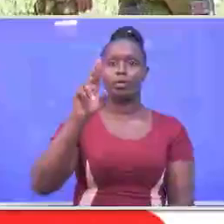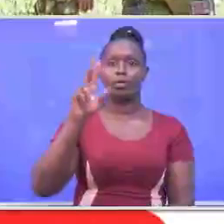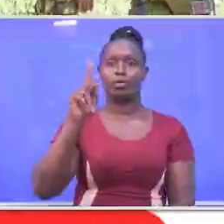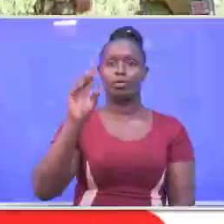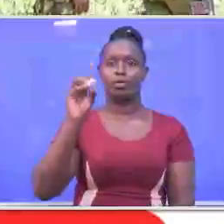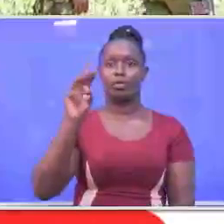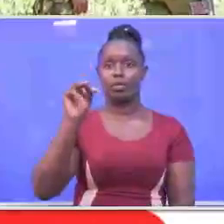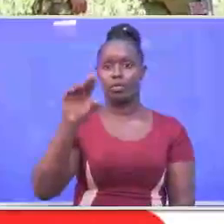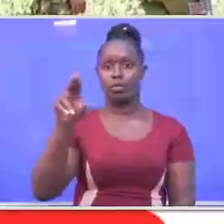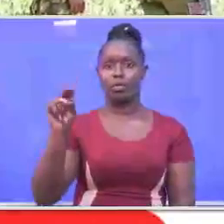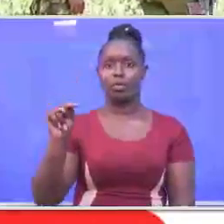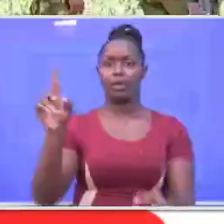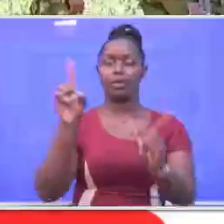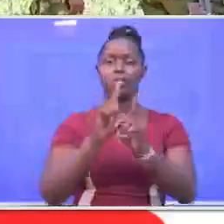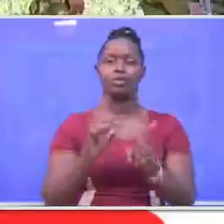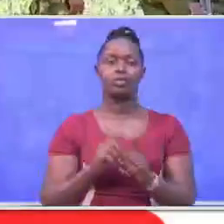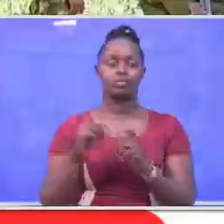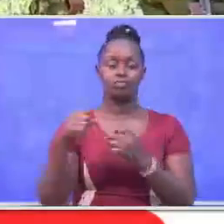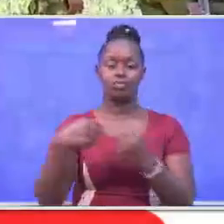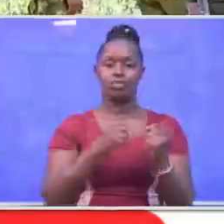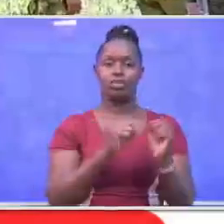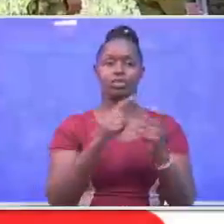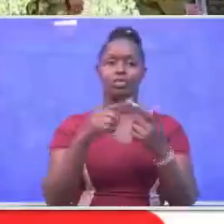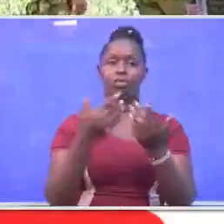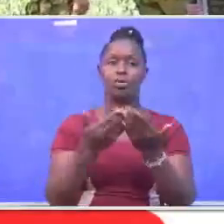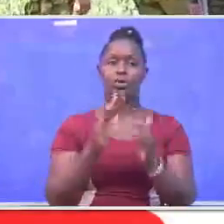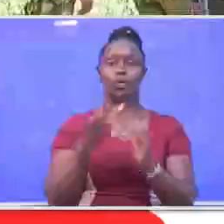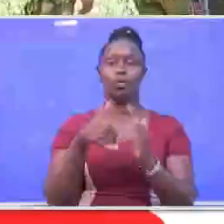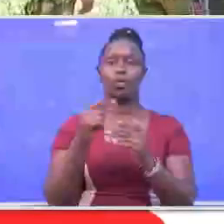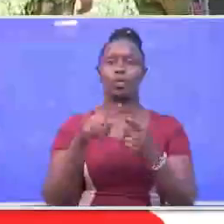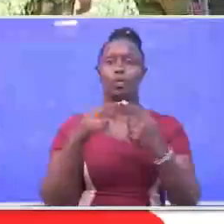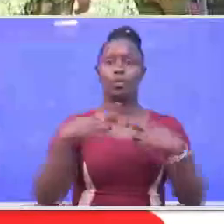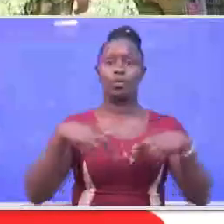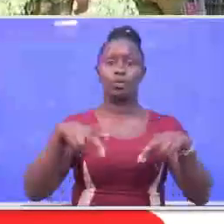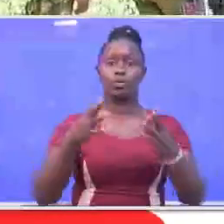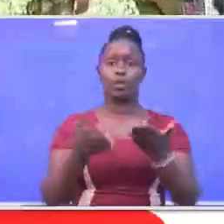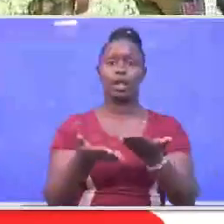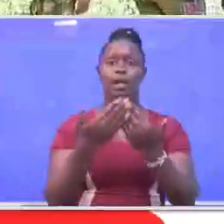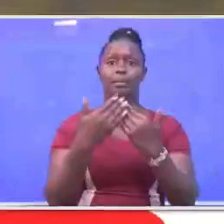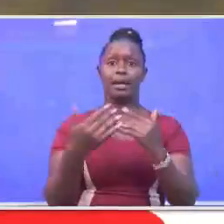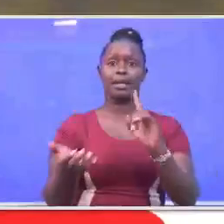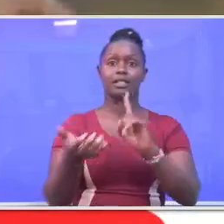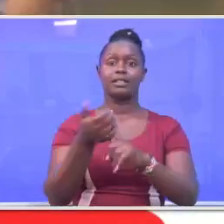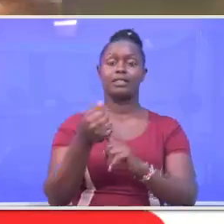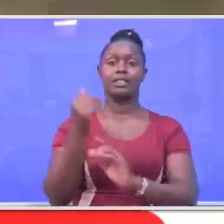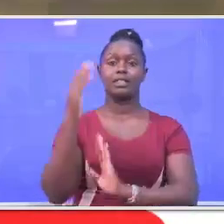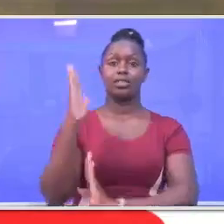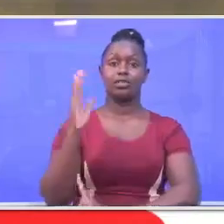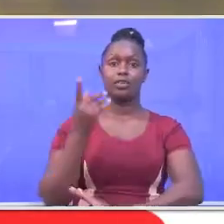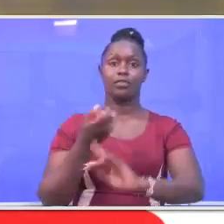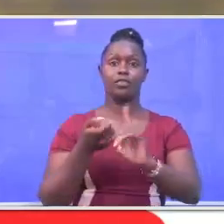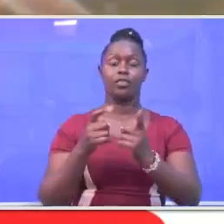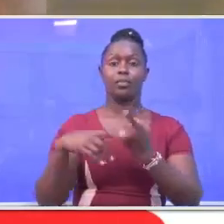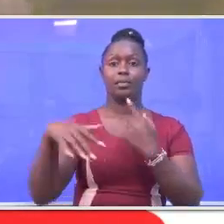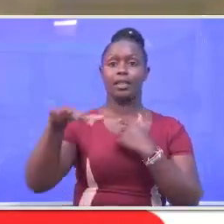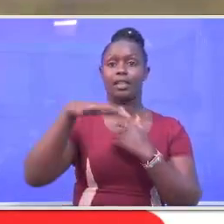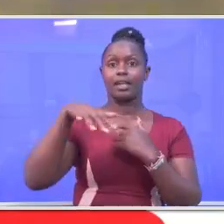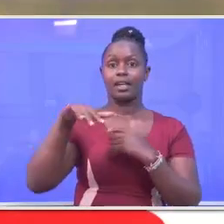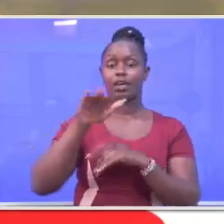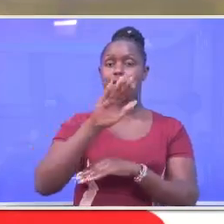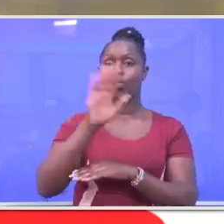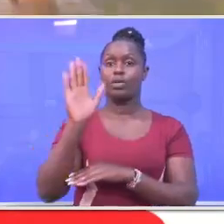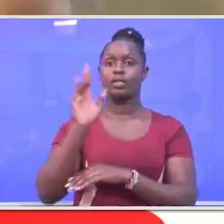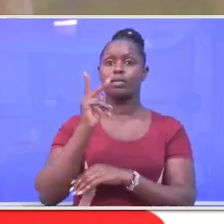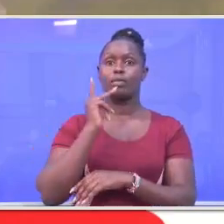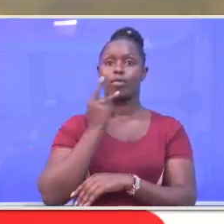ministry has set strategies to open all roads that will help in achieving security in the area. West Pokot,